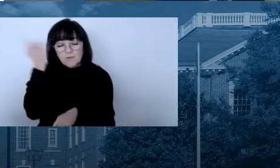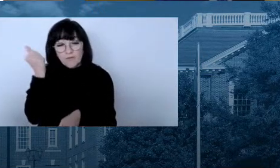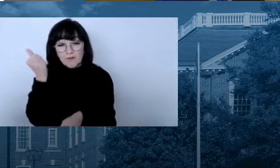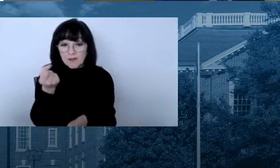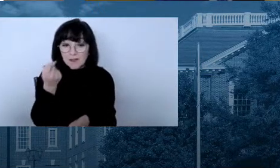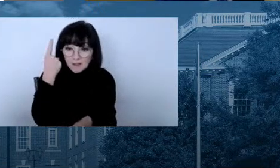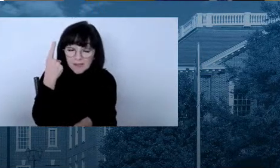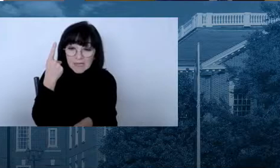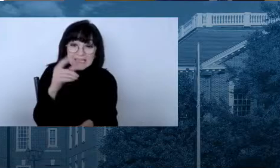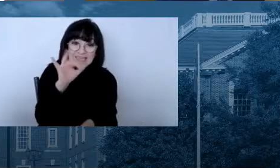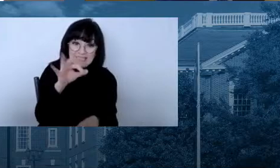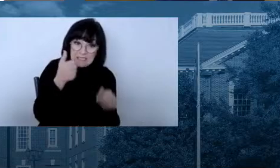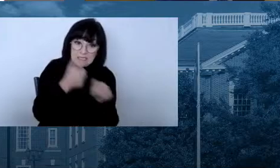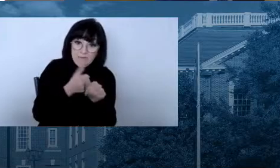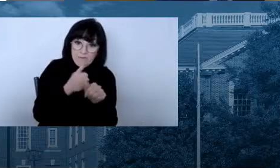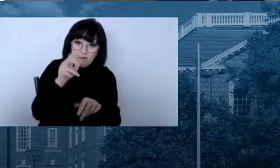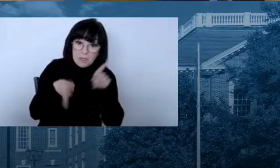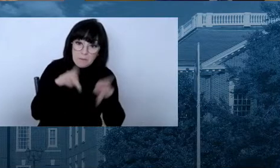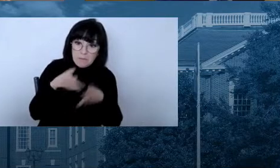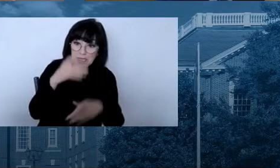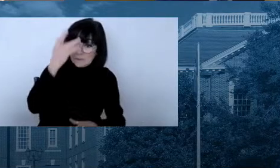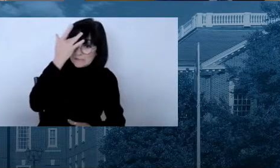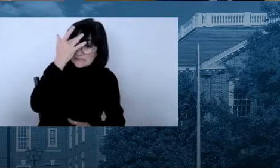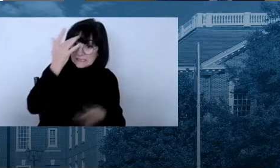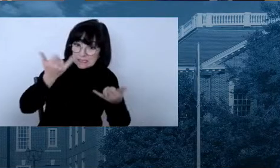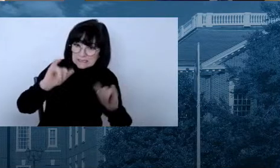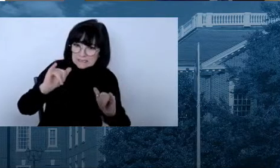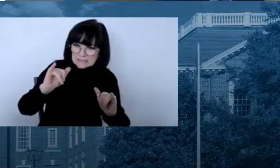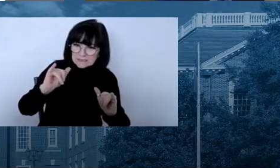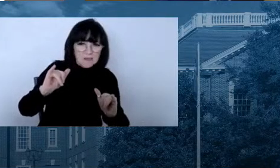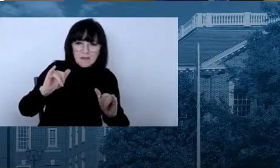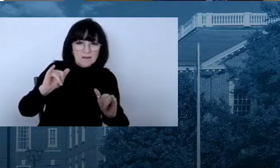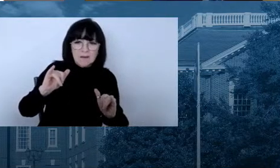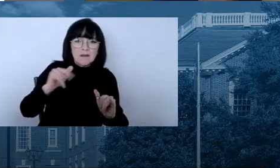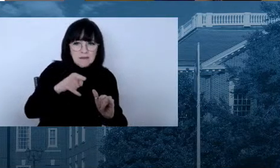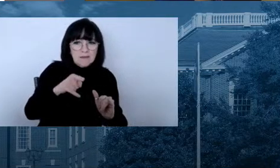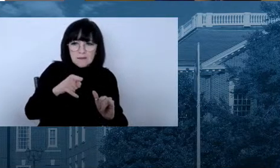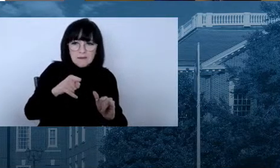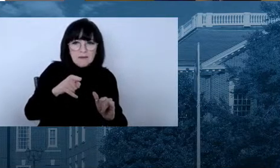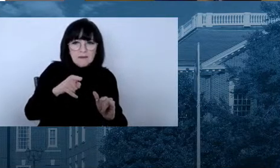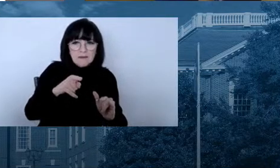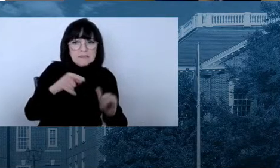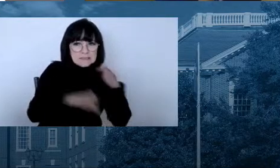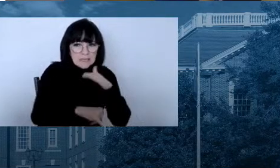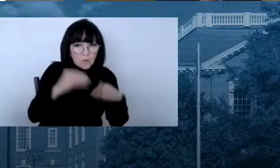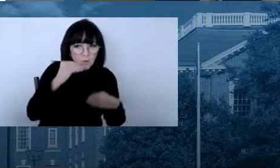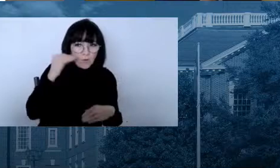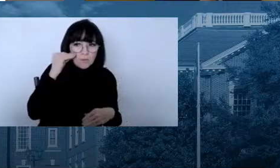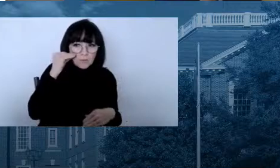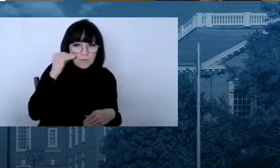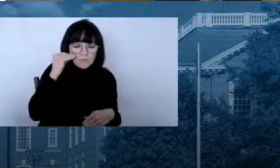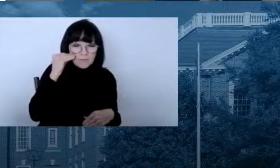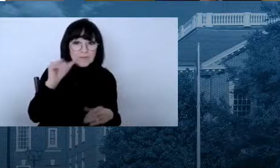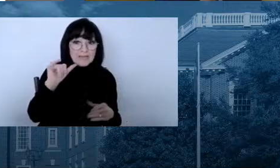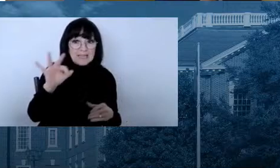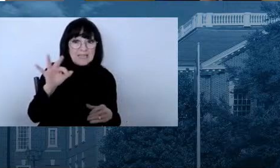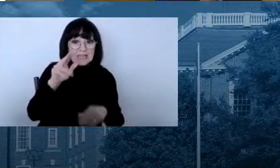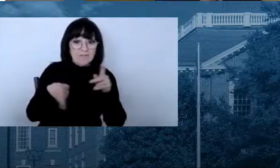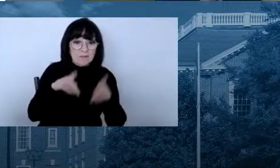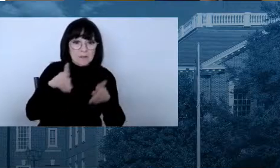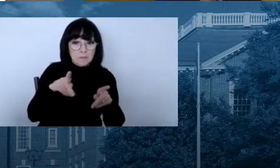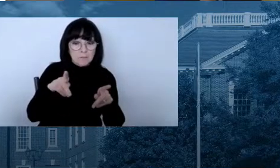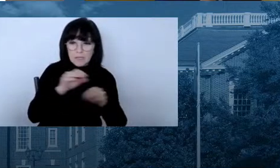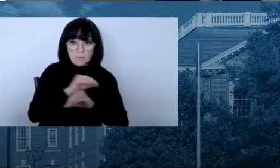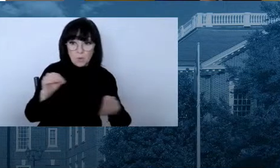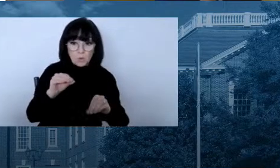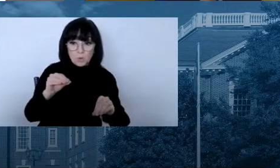stay home. It's not under any circumstance 5 days and come out. If people are still ill and having serious